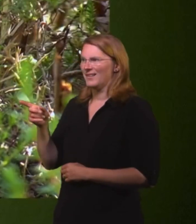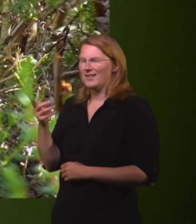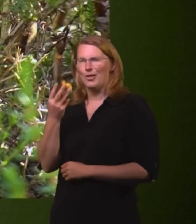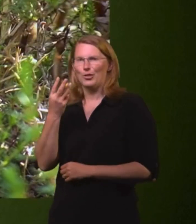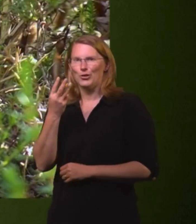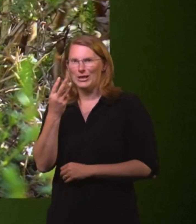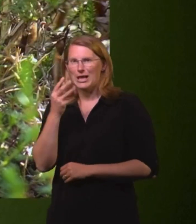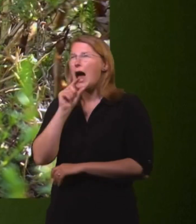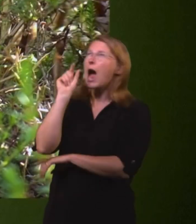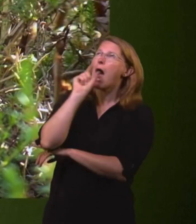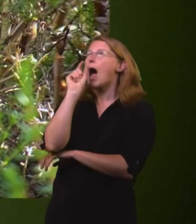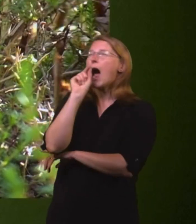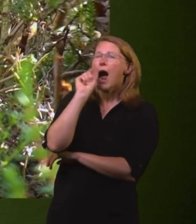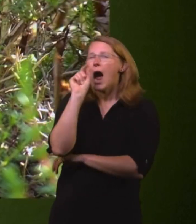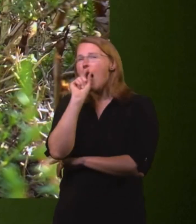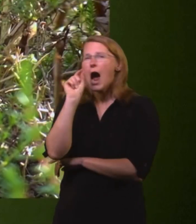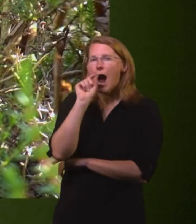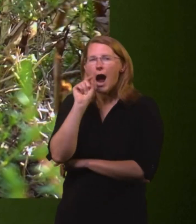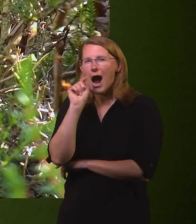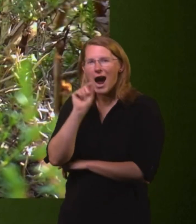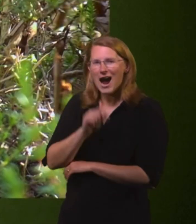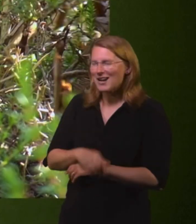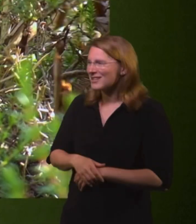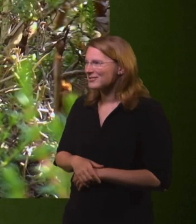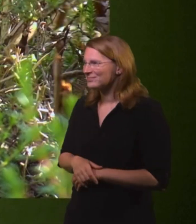there's 3 little heads popping up.